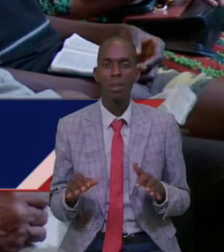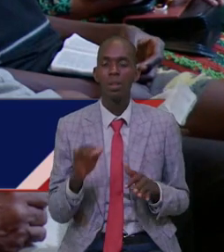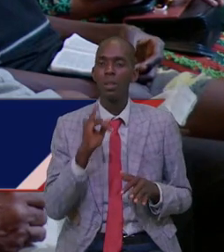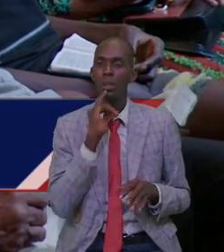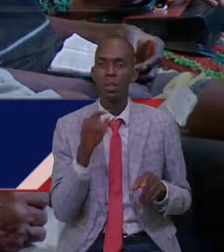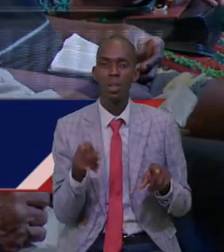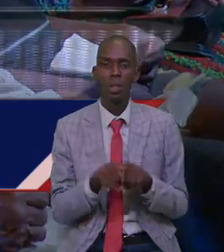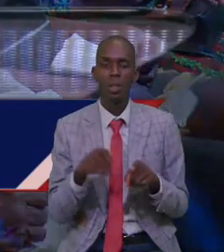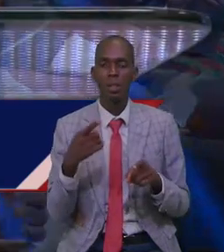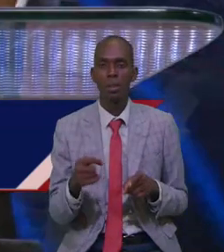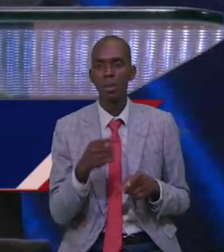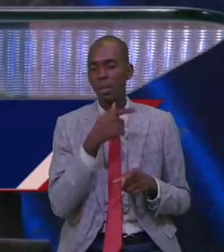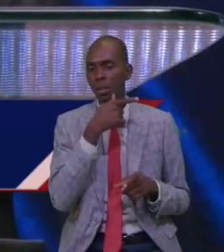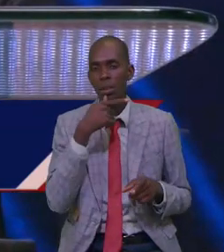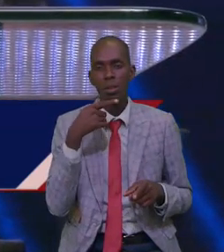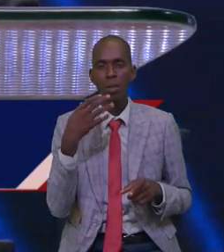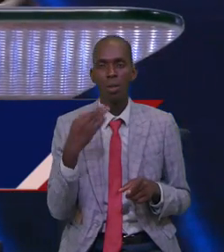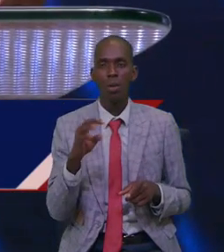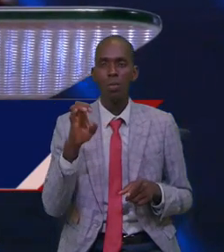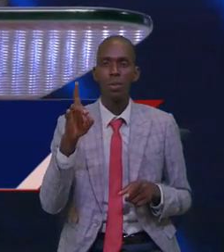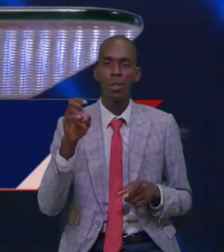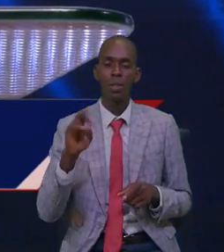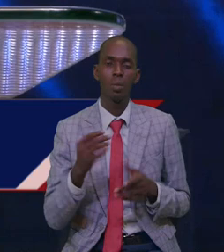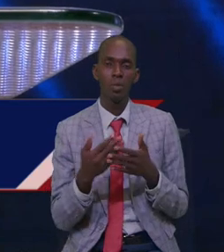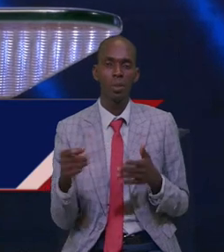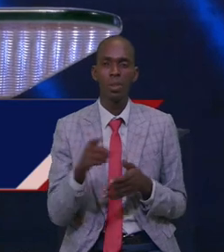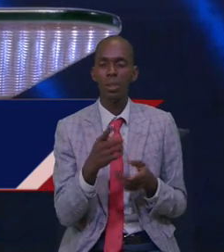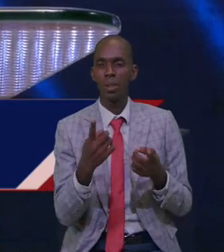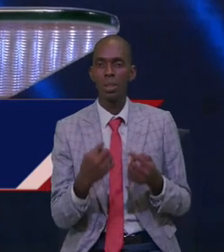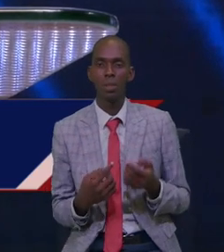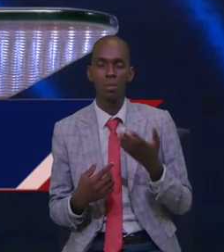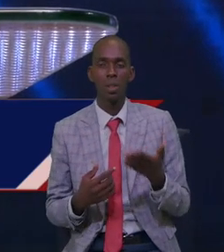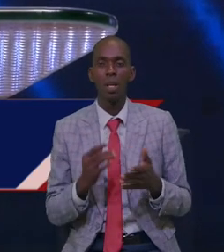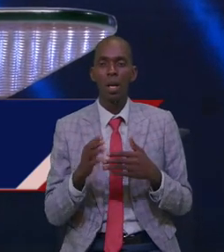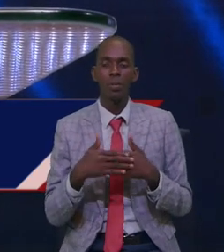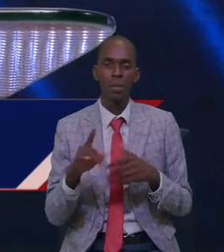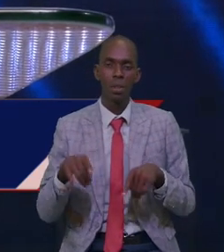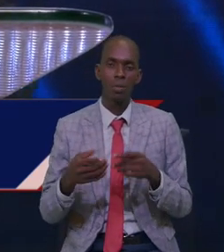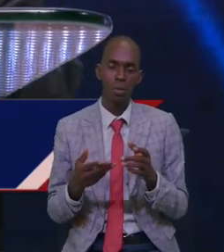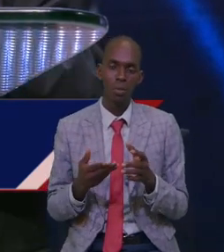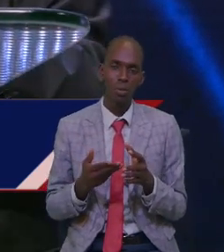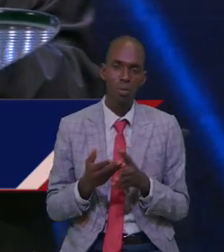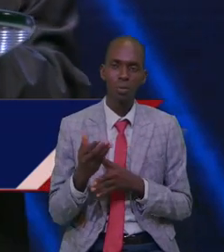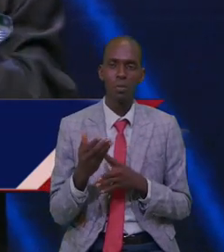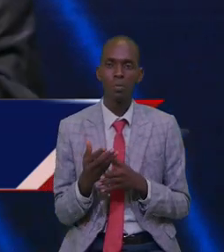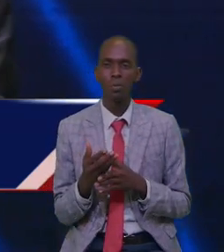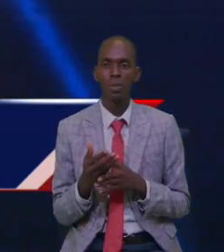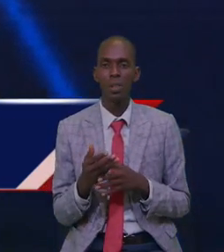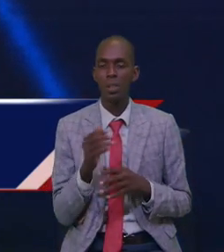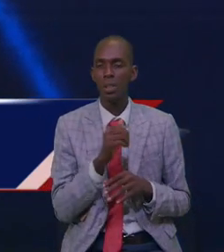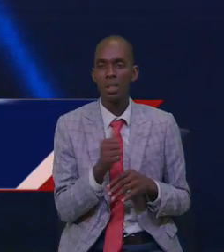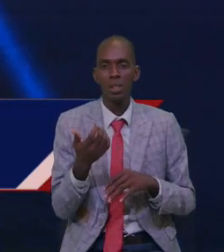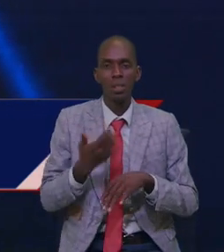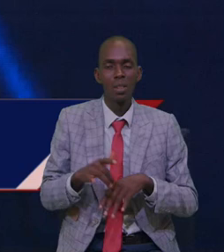Garden of Eden before them, before they came there, but behind them, after they have gone through, behind them a